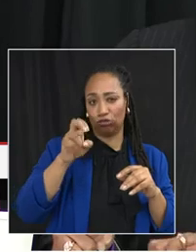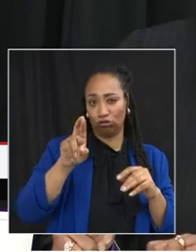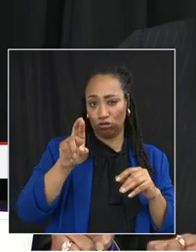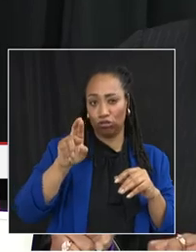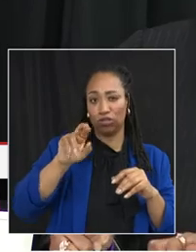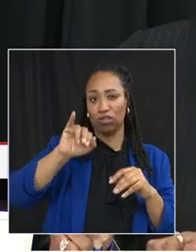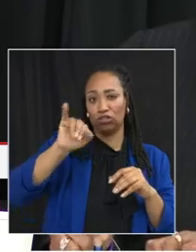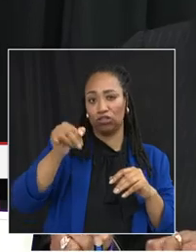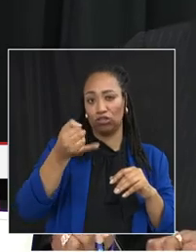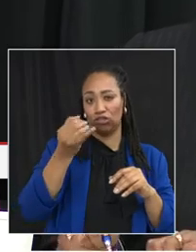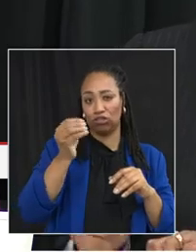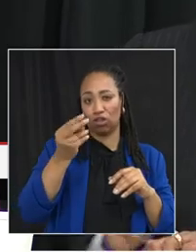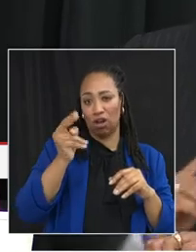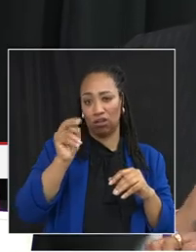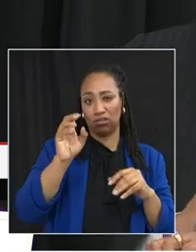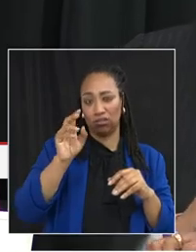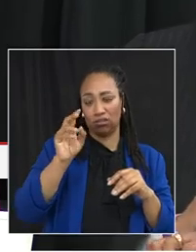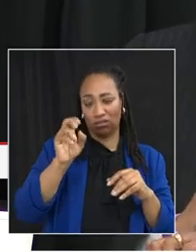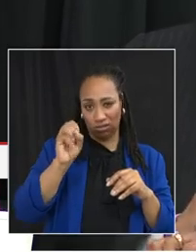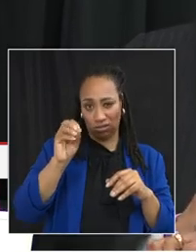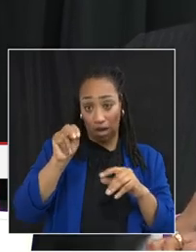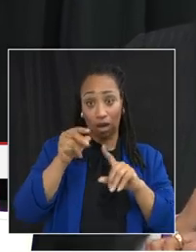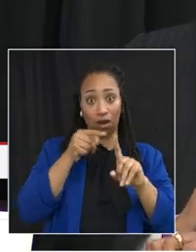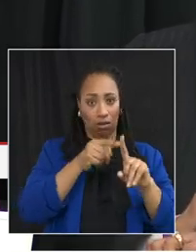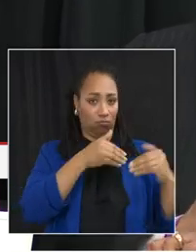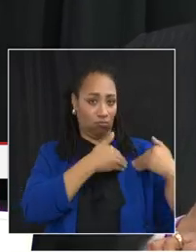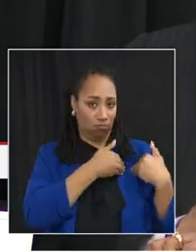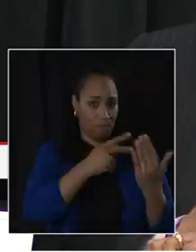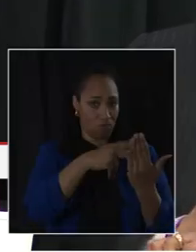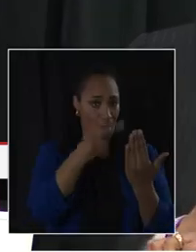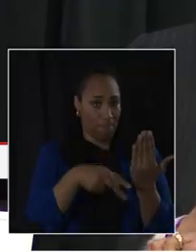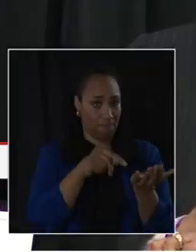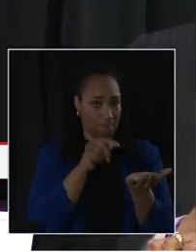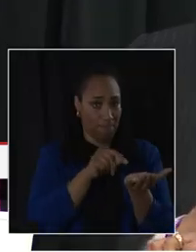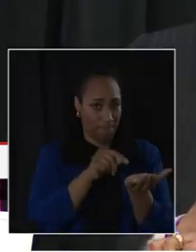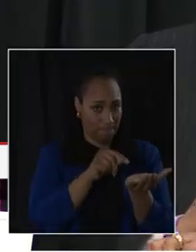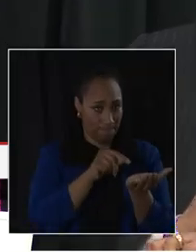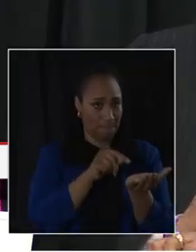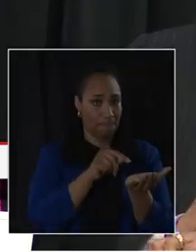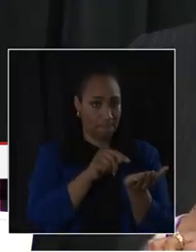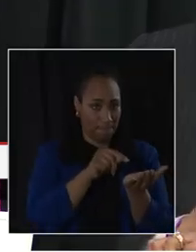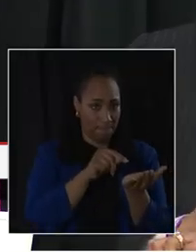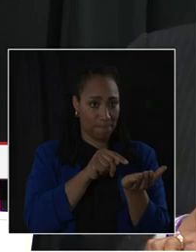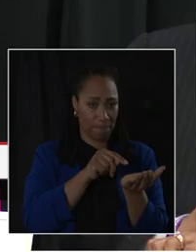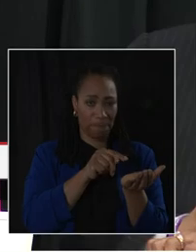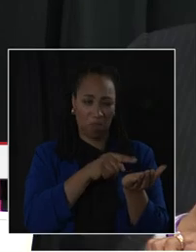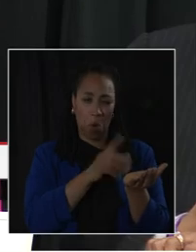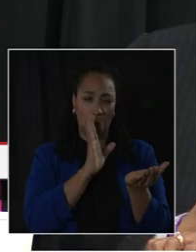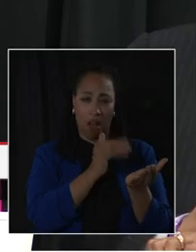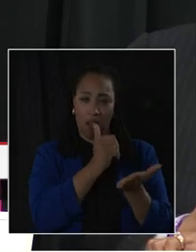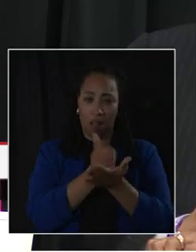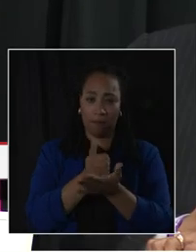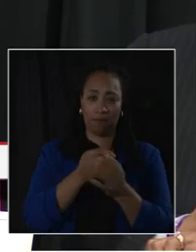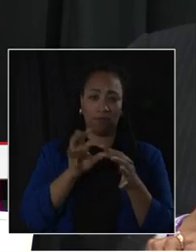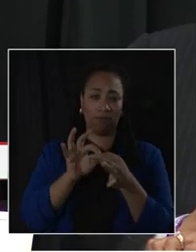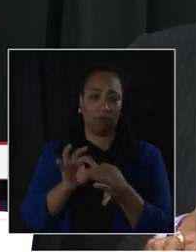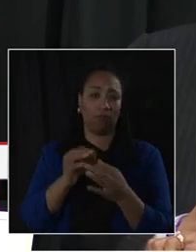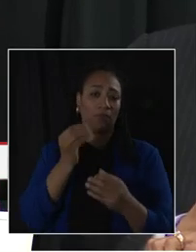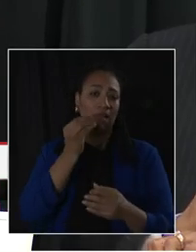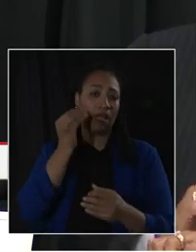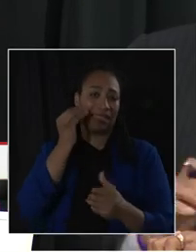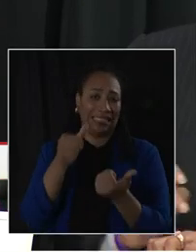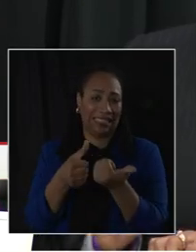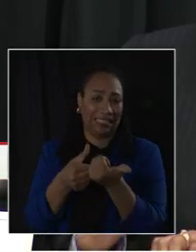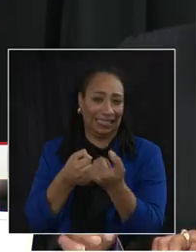We just opened a facility in Ward 7 by Parkside that has the range, well, you were there with us when we were over